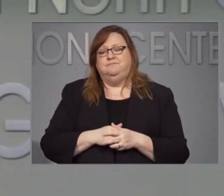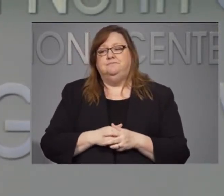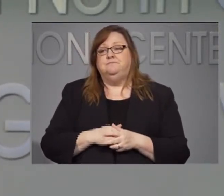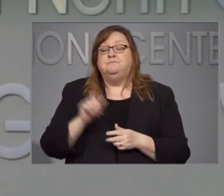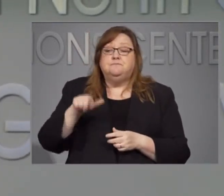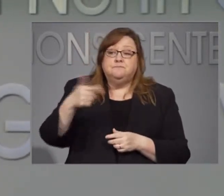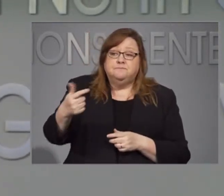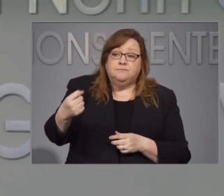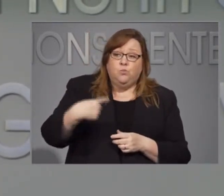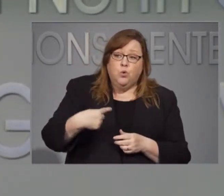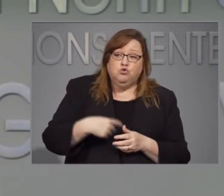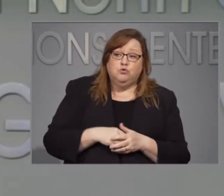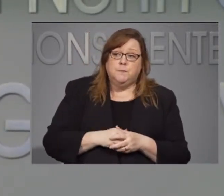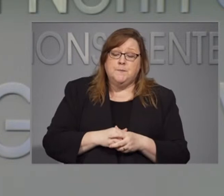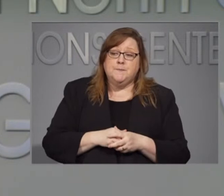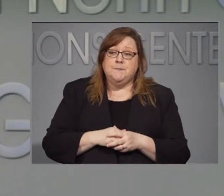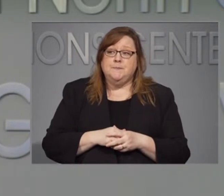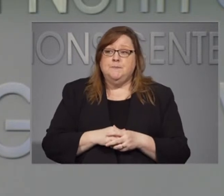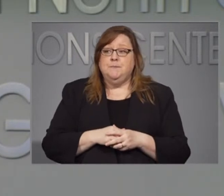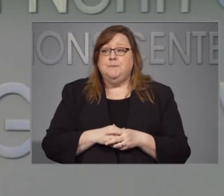Next question, please.